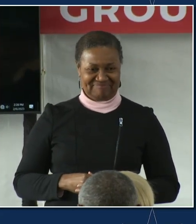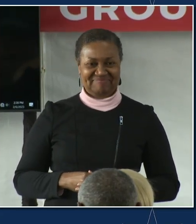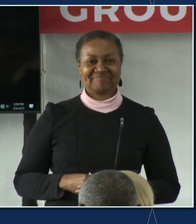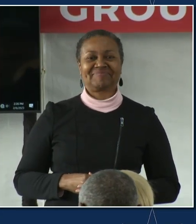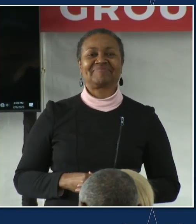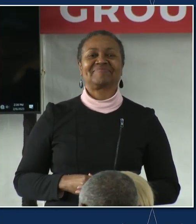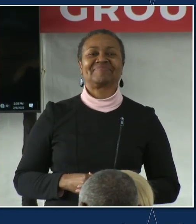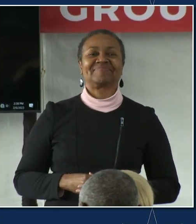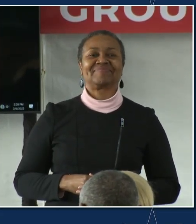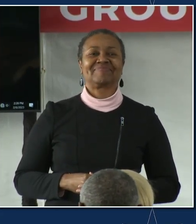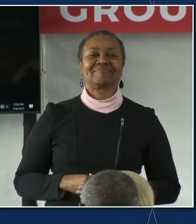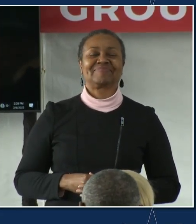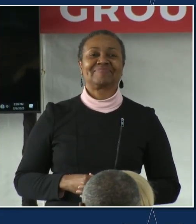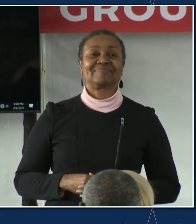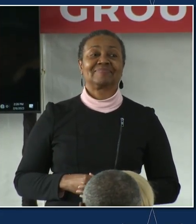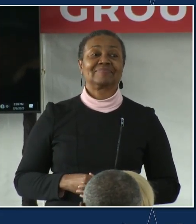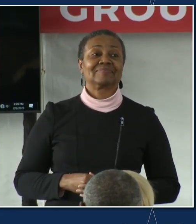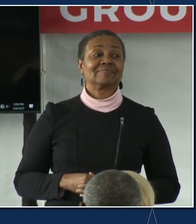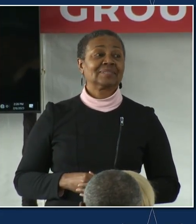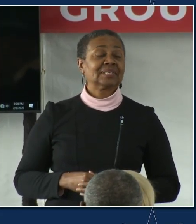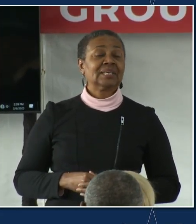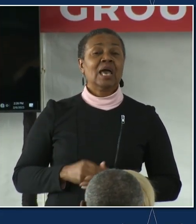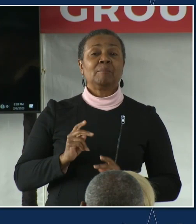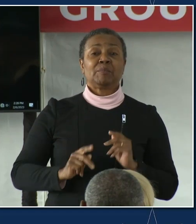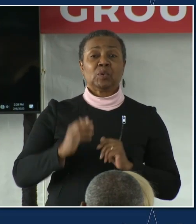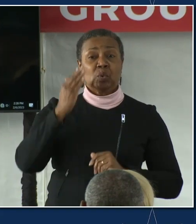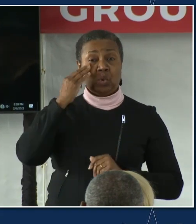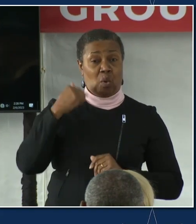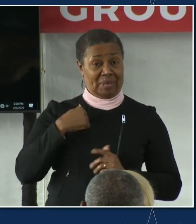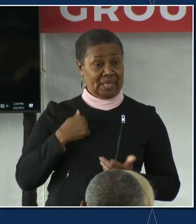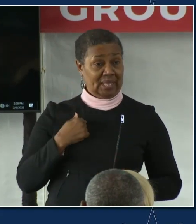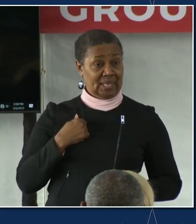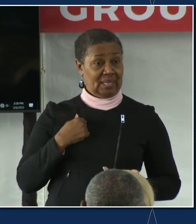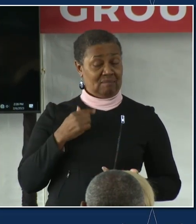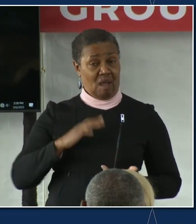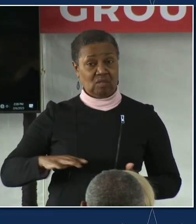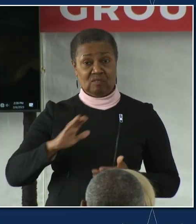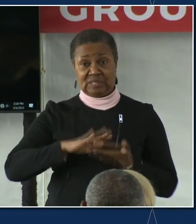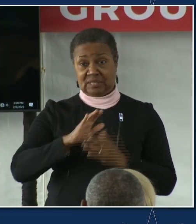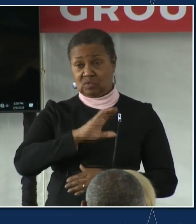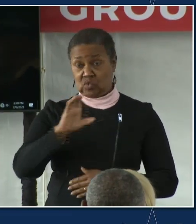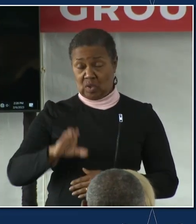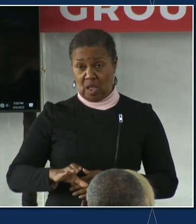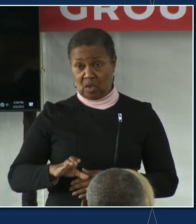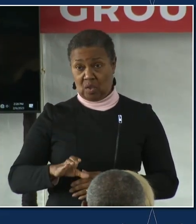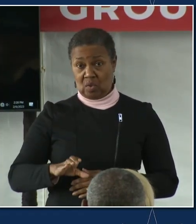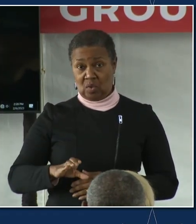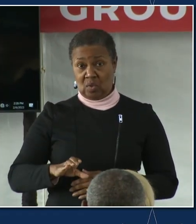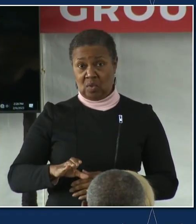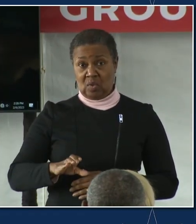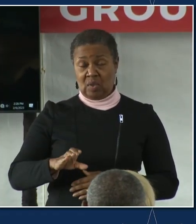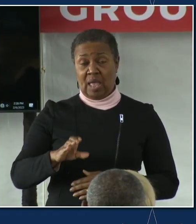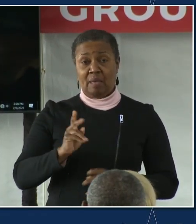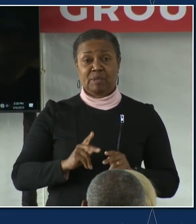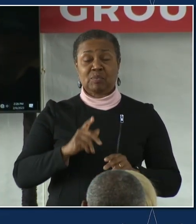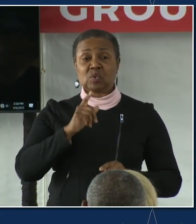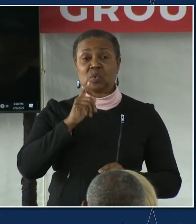Now, everybody that knows me, if any, around the city, and a fair number of people